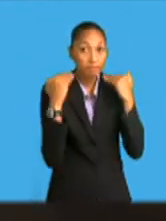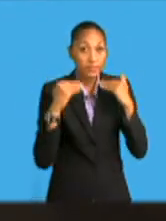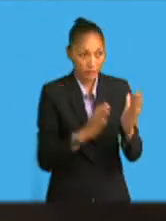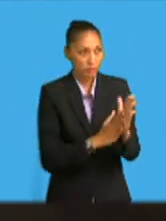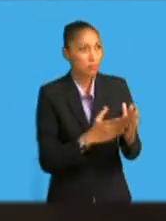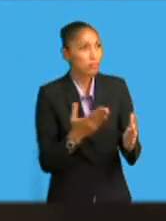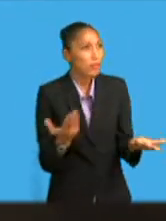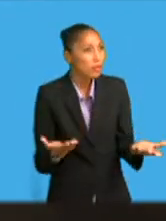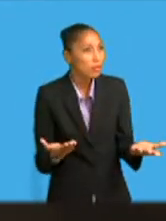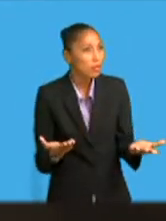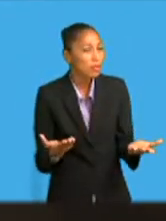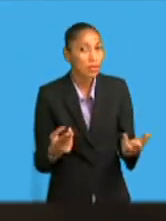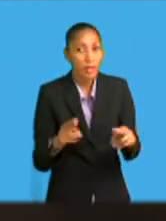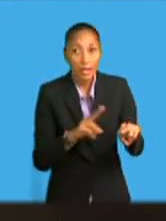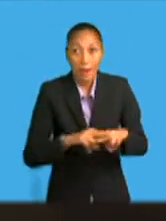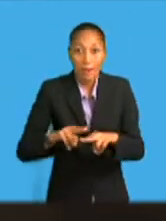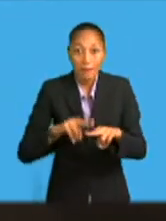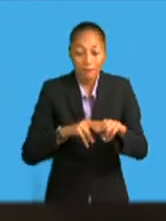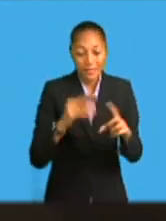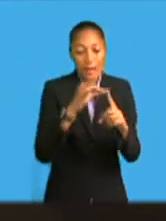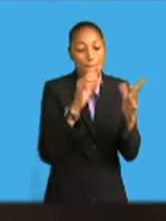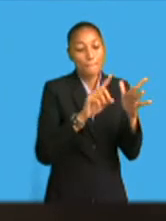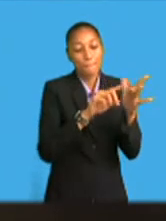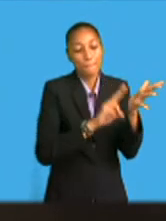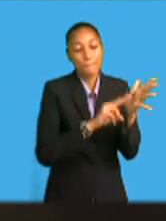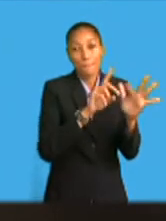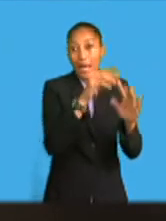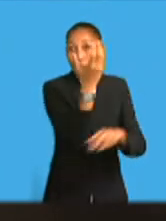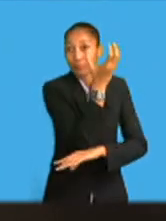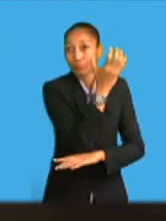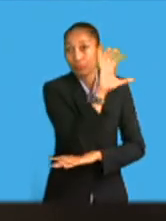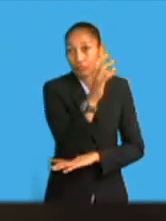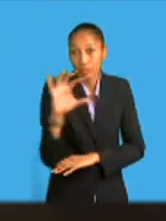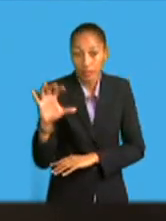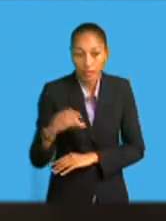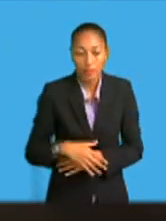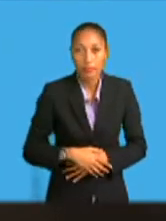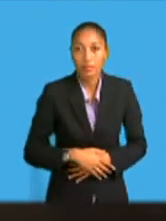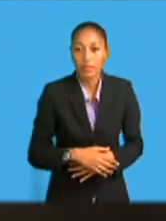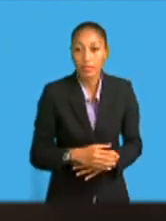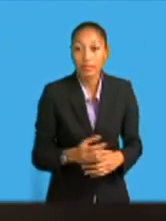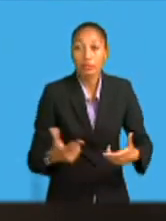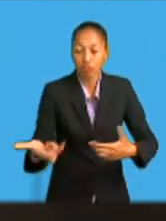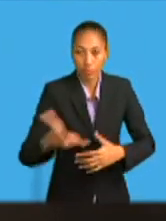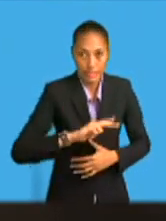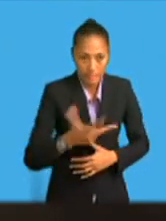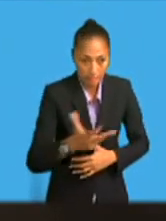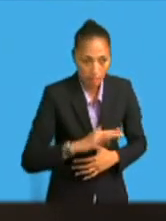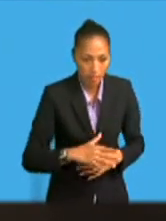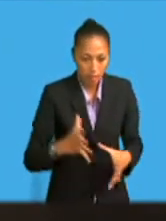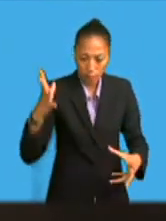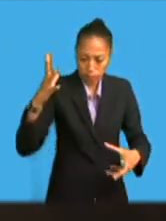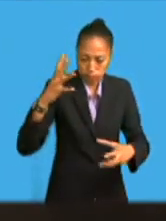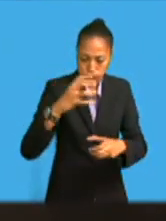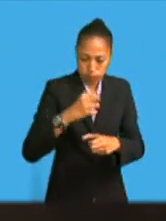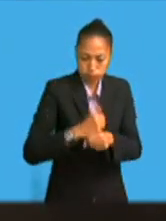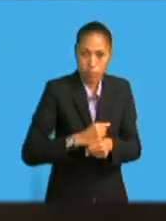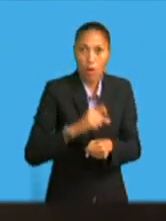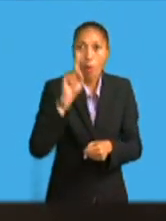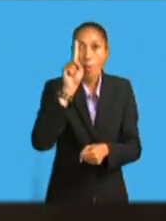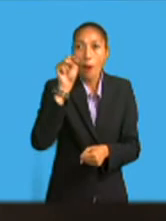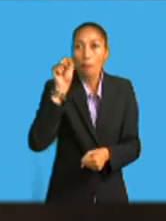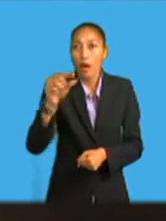recently, Fiji Pine Limited distributed lease security bonus payments amounting to a record of